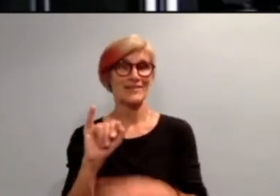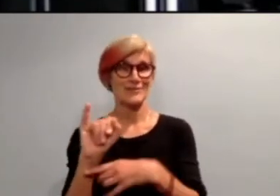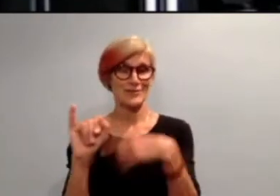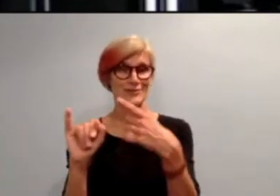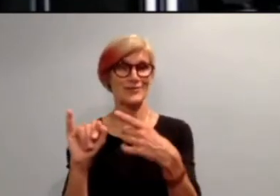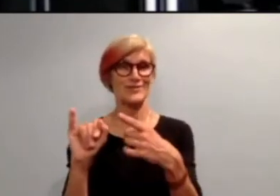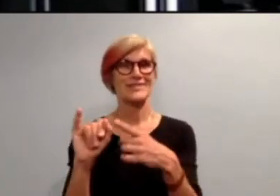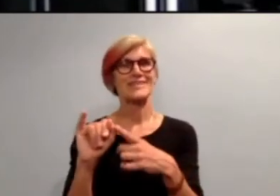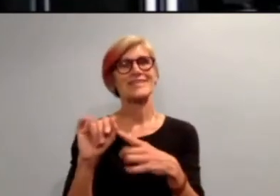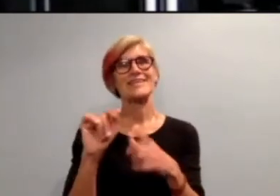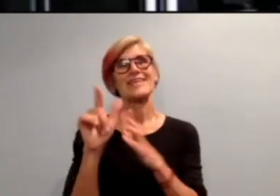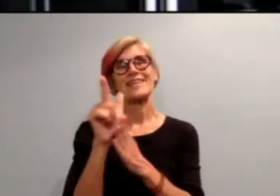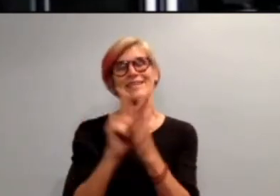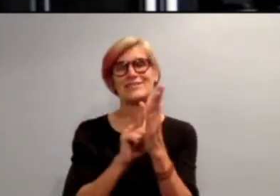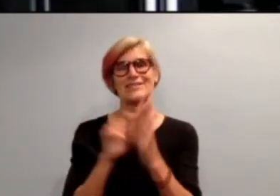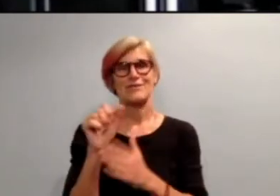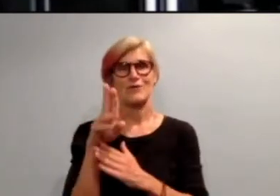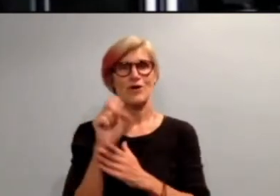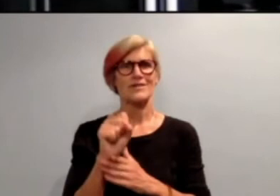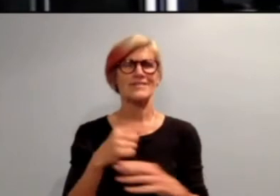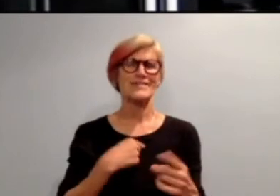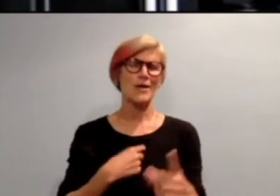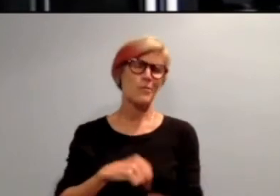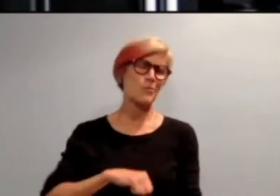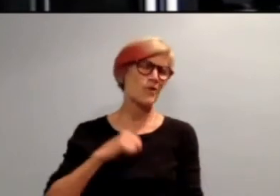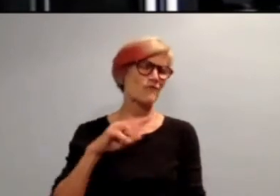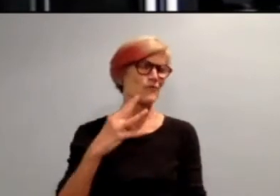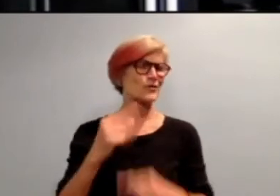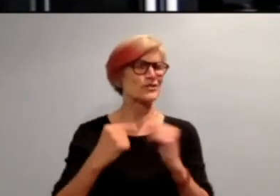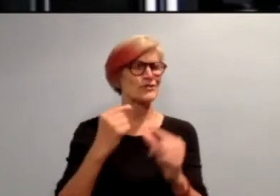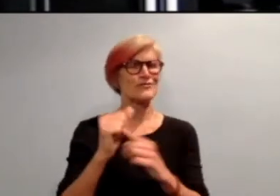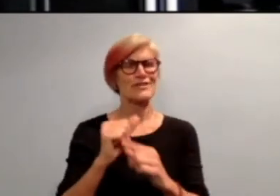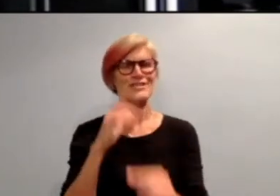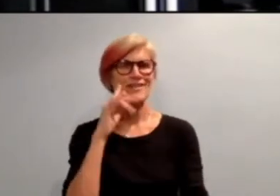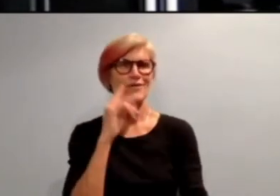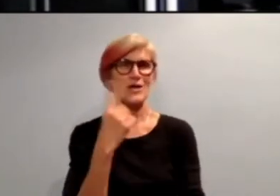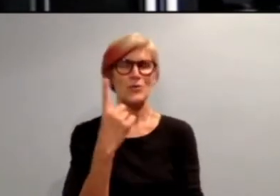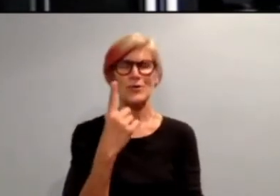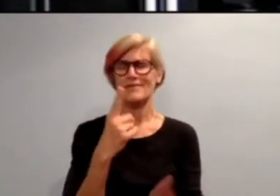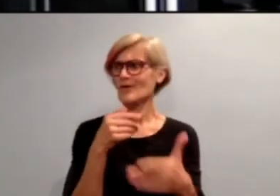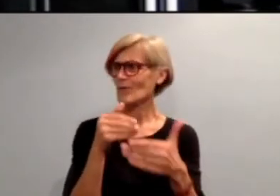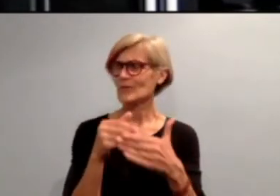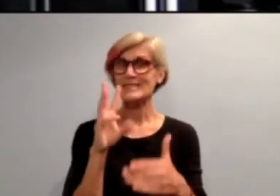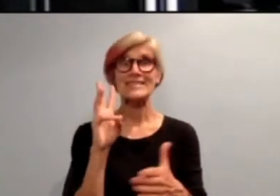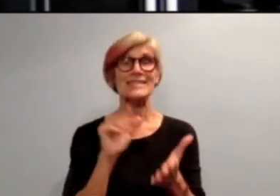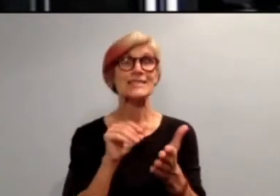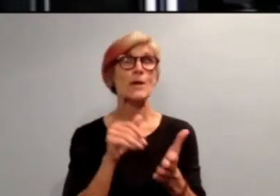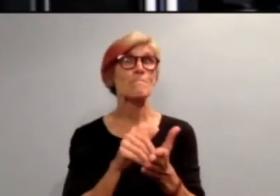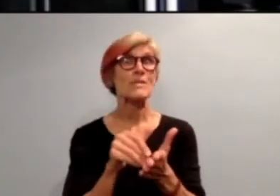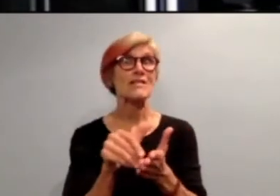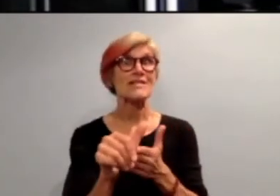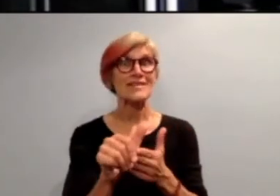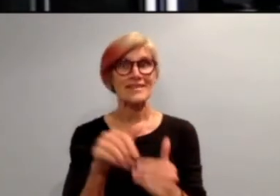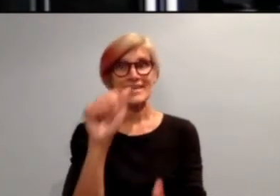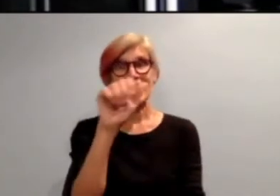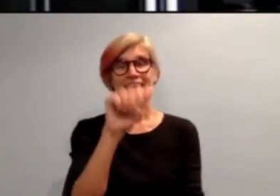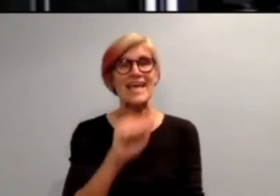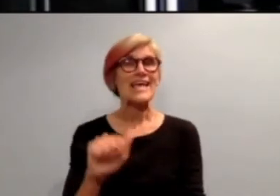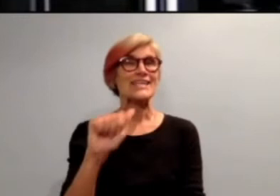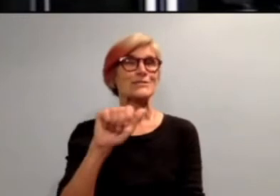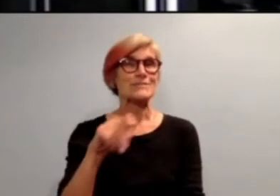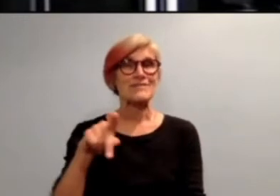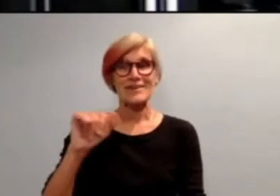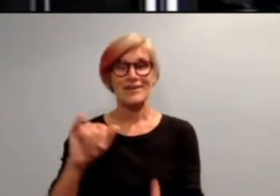fourth generation Californian and one of the nearly 6 million Asian Pacific Islanders lucky enough to call California our